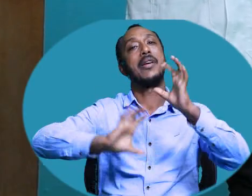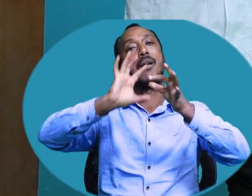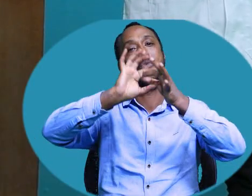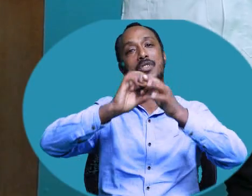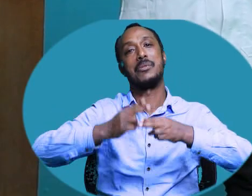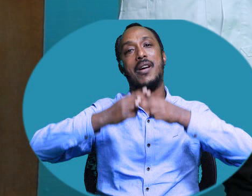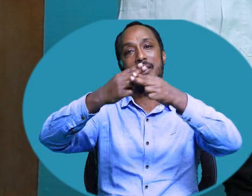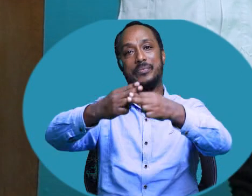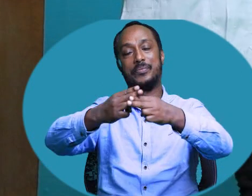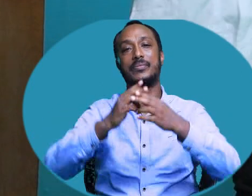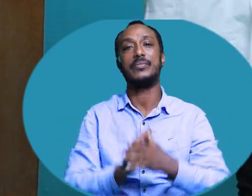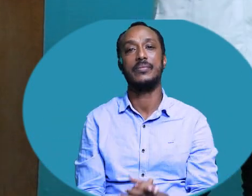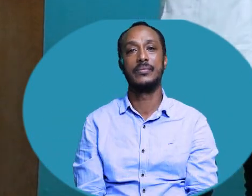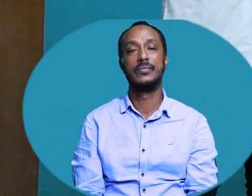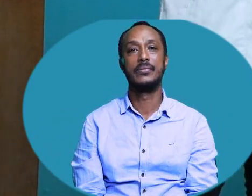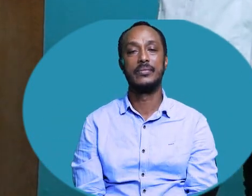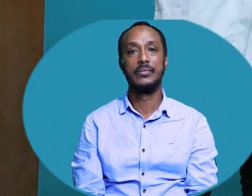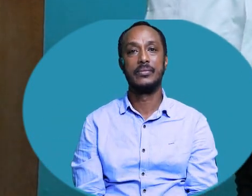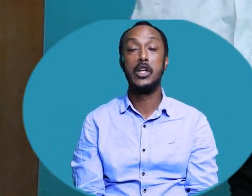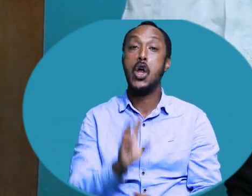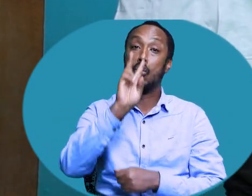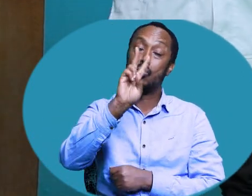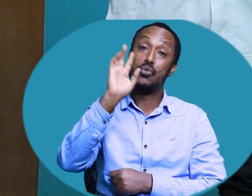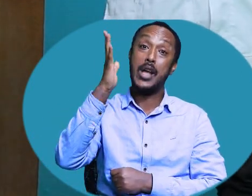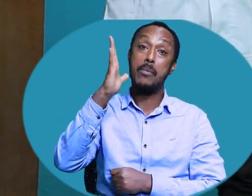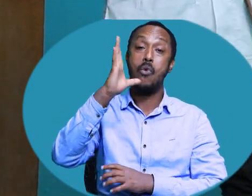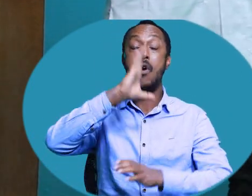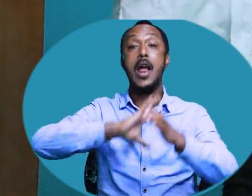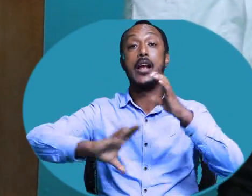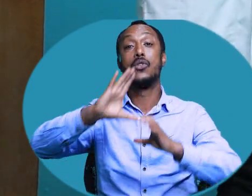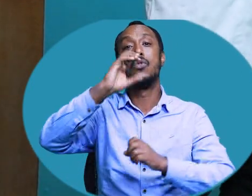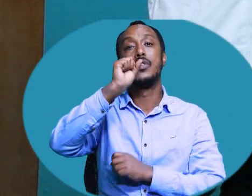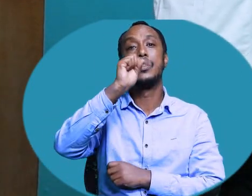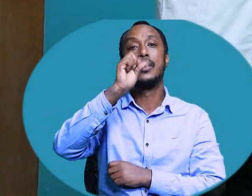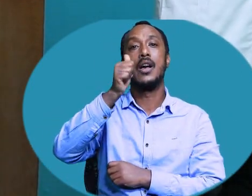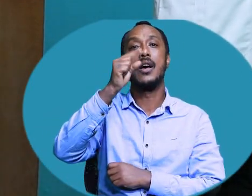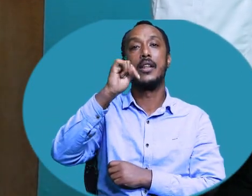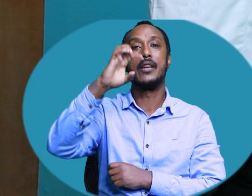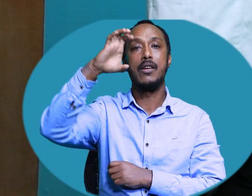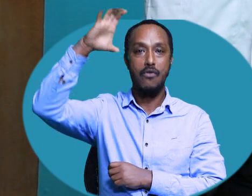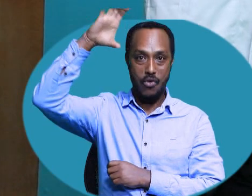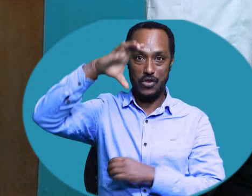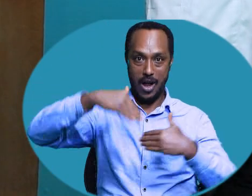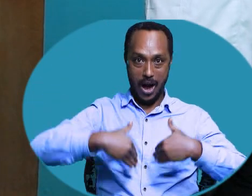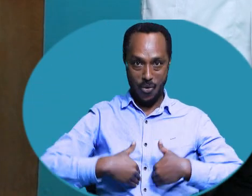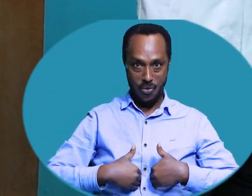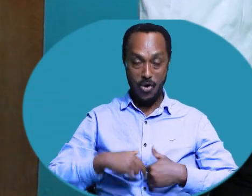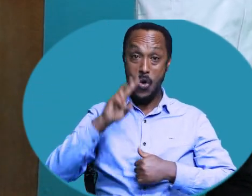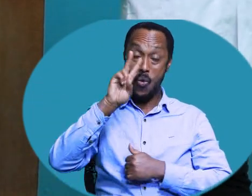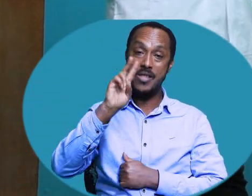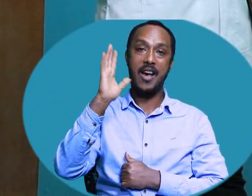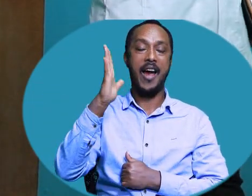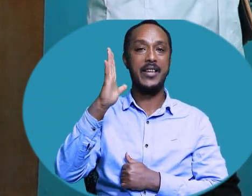bonds. There are two types of electrostatic forces. There are two types of